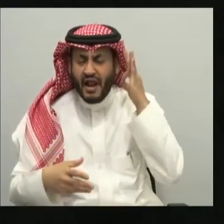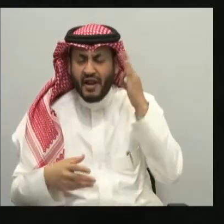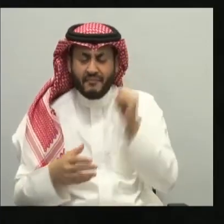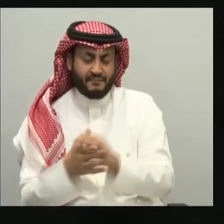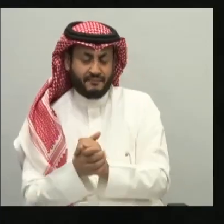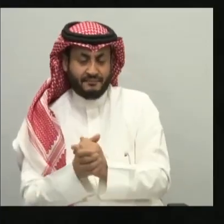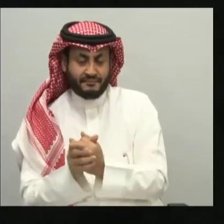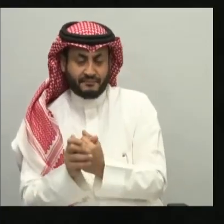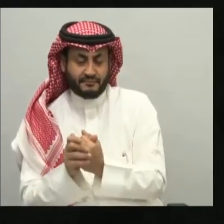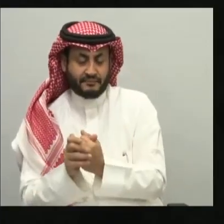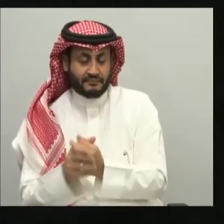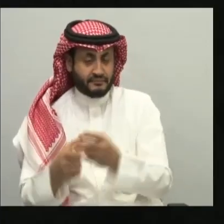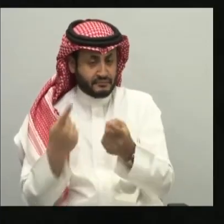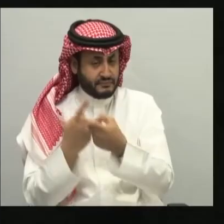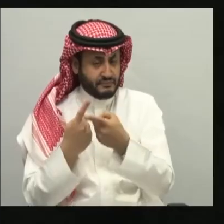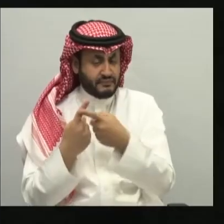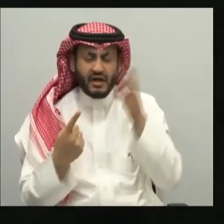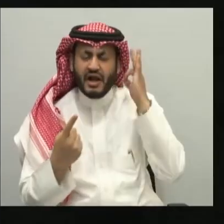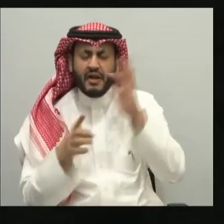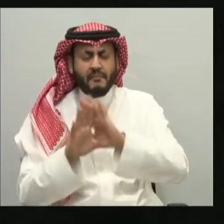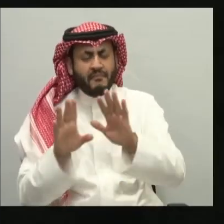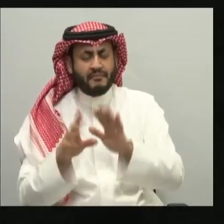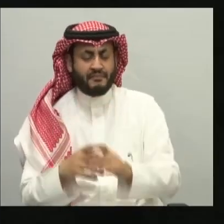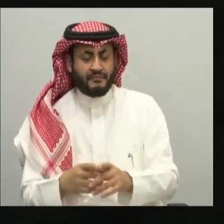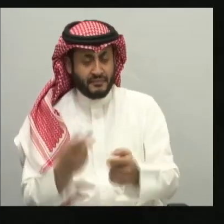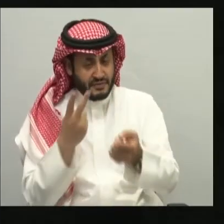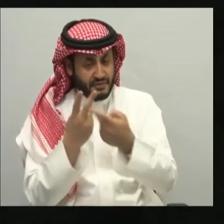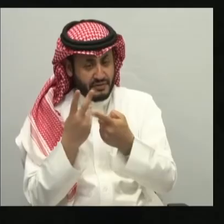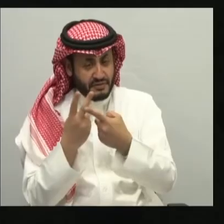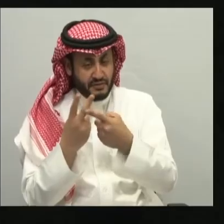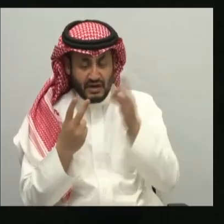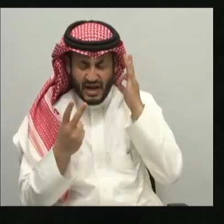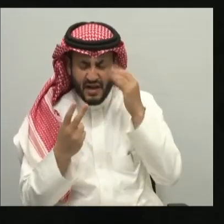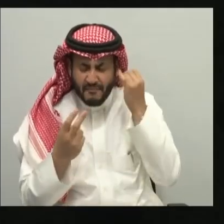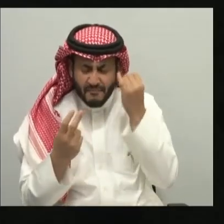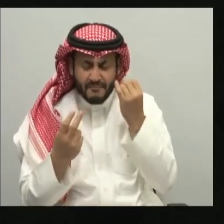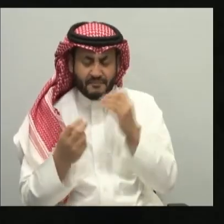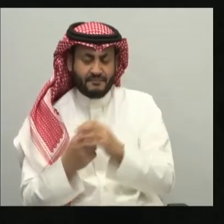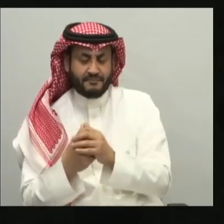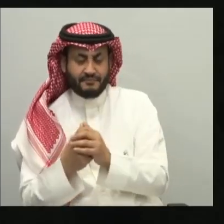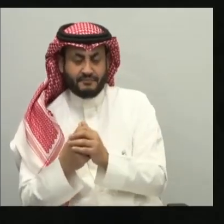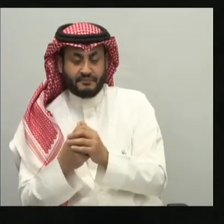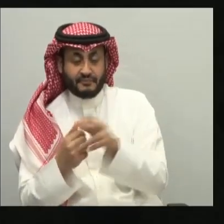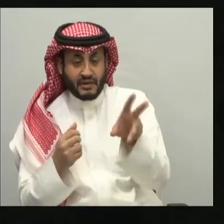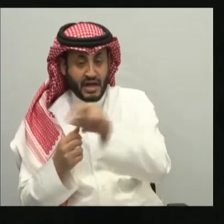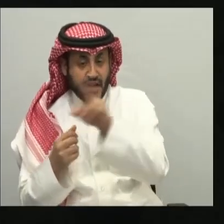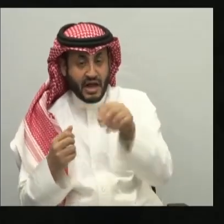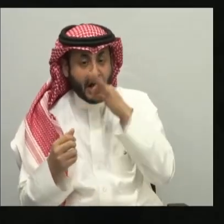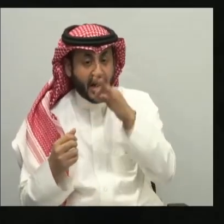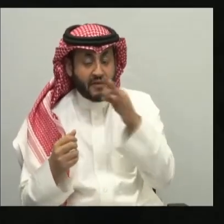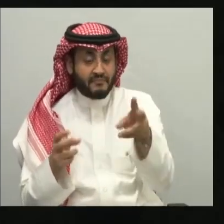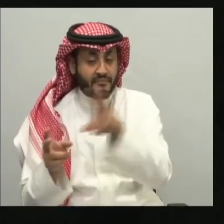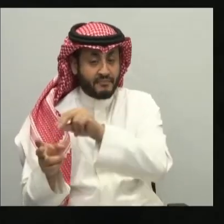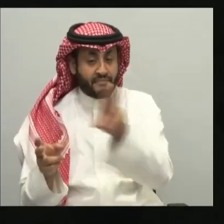twice. The first time you listen only for listening, and the second time when I pronounce it, try to